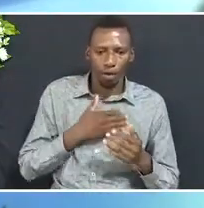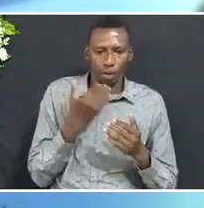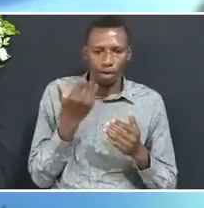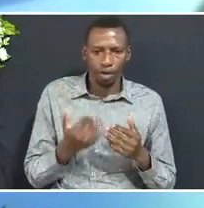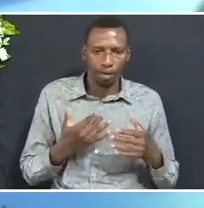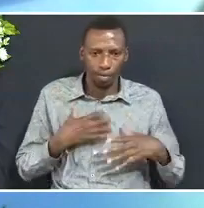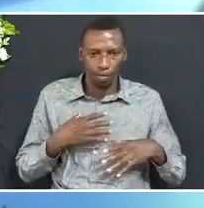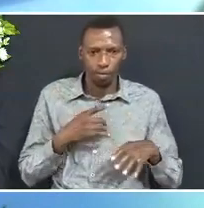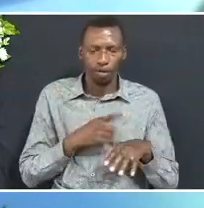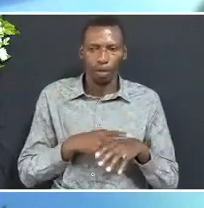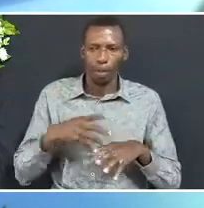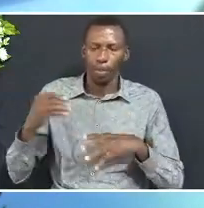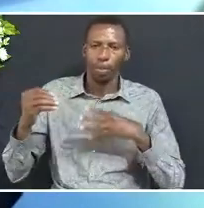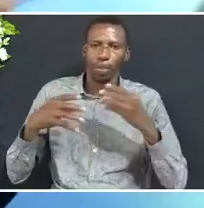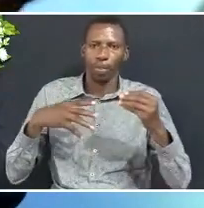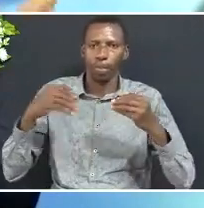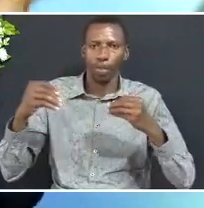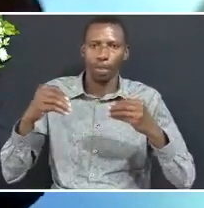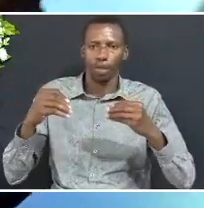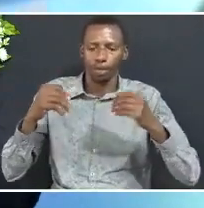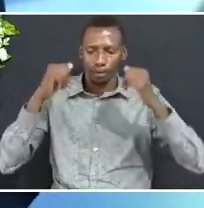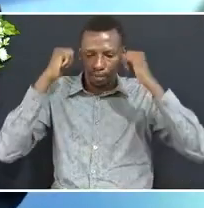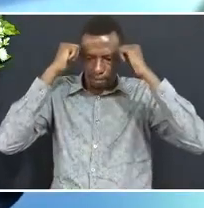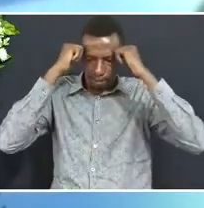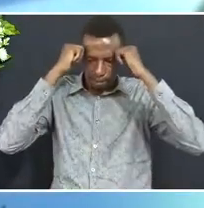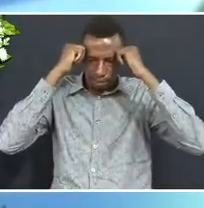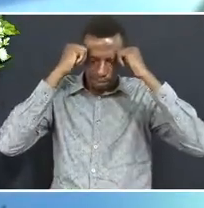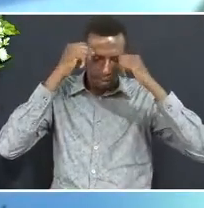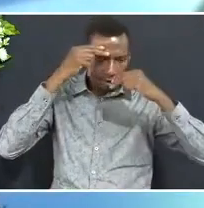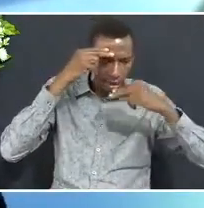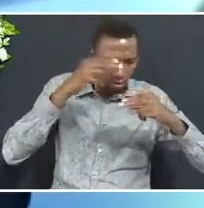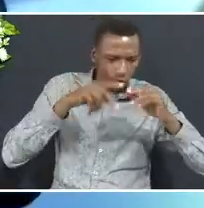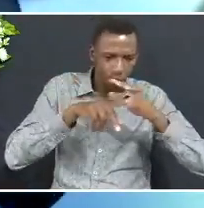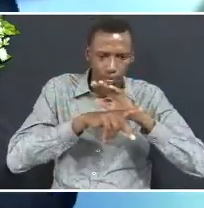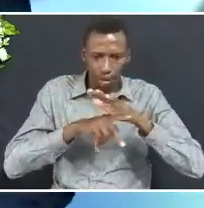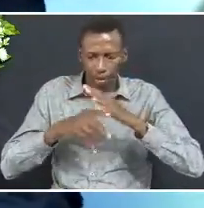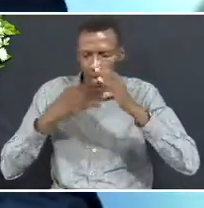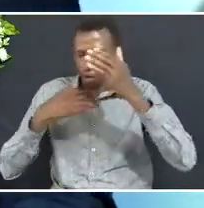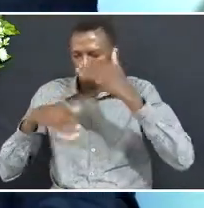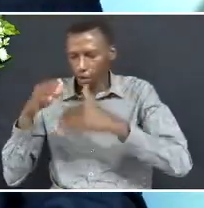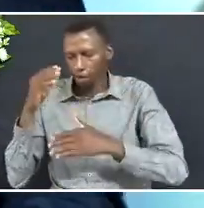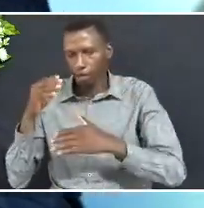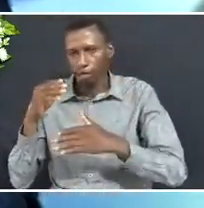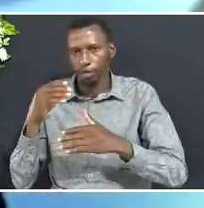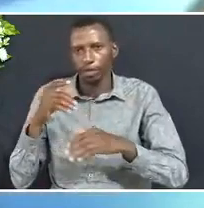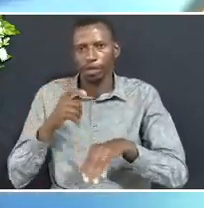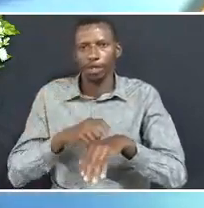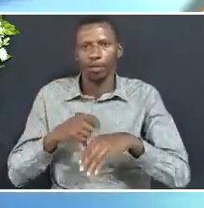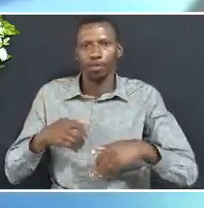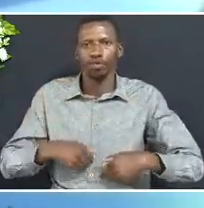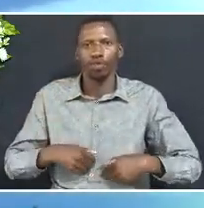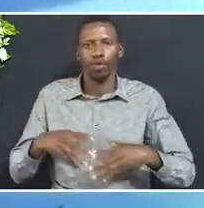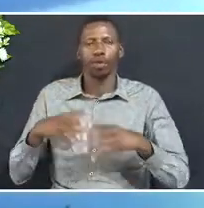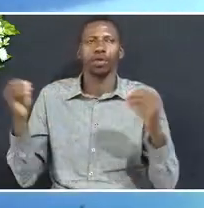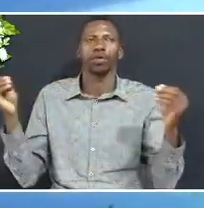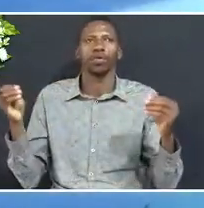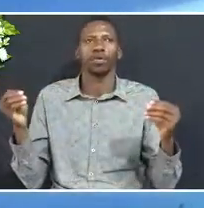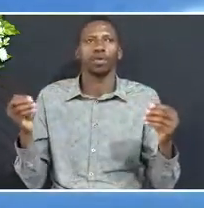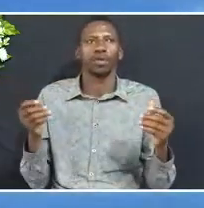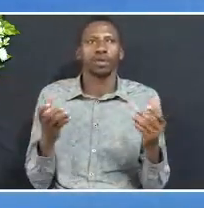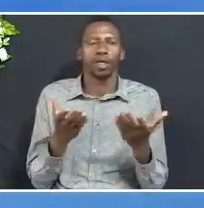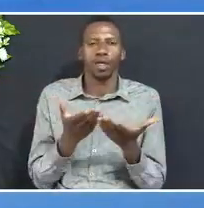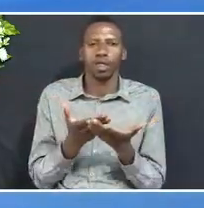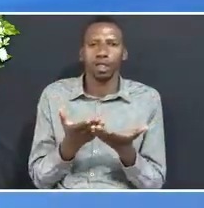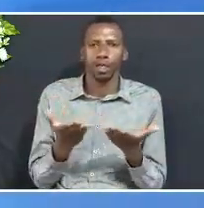there to study in their various institutions, schools and high schools, primary schools, universities. And we are so proud